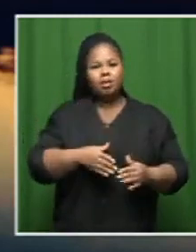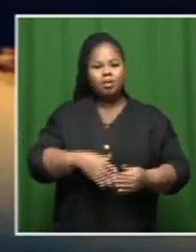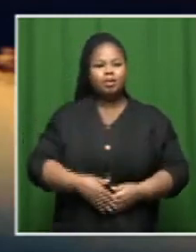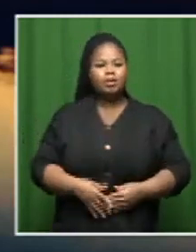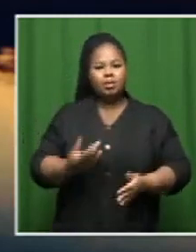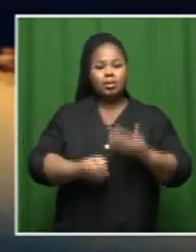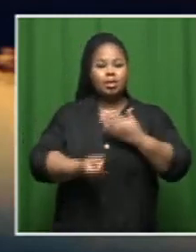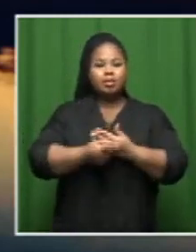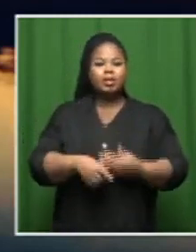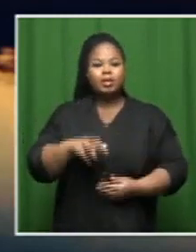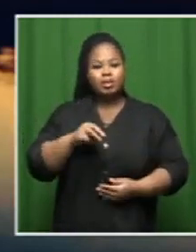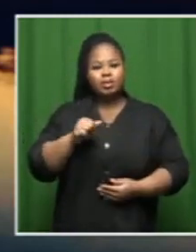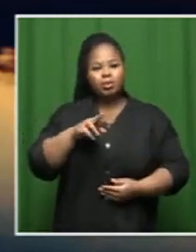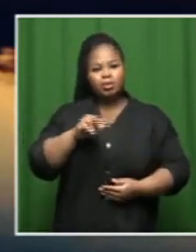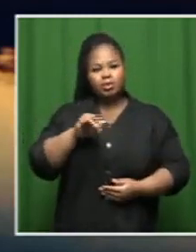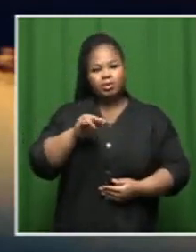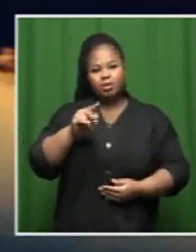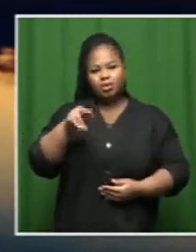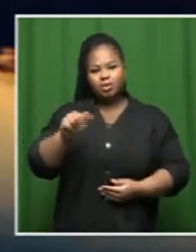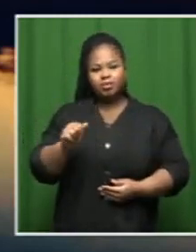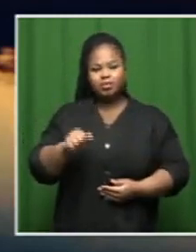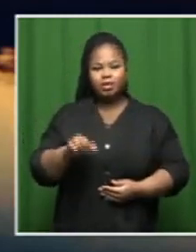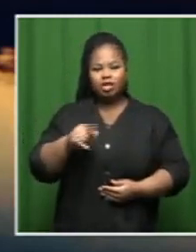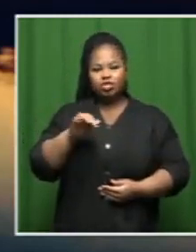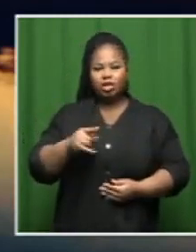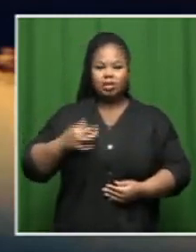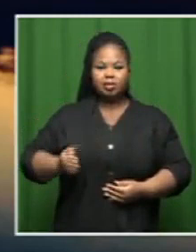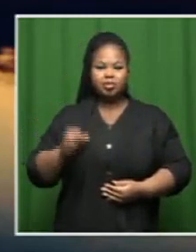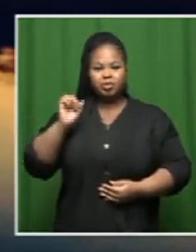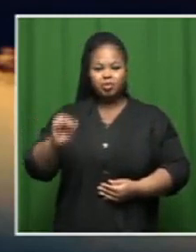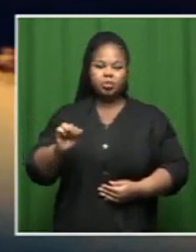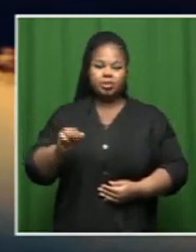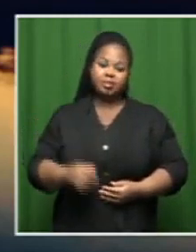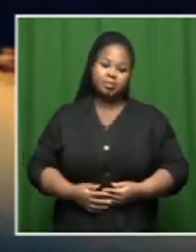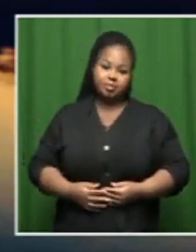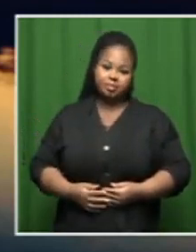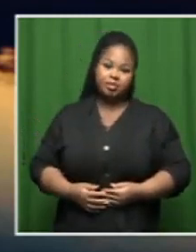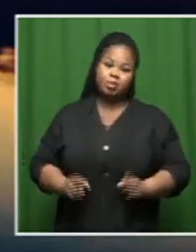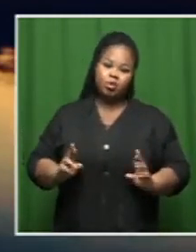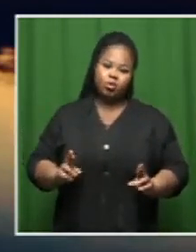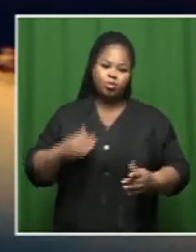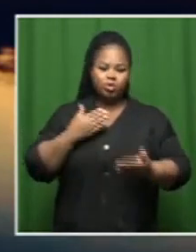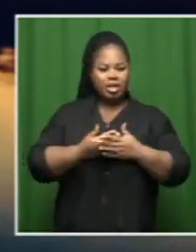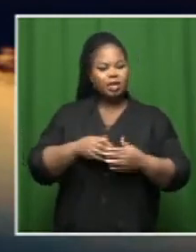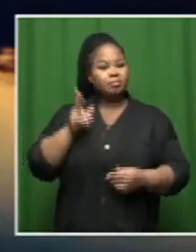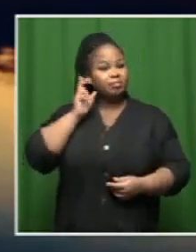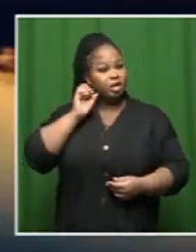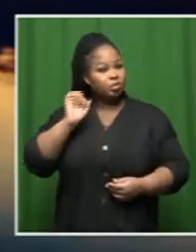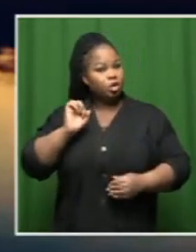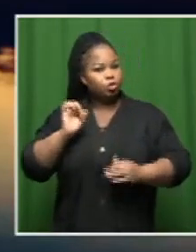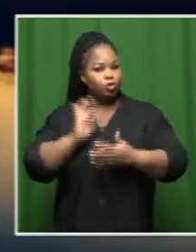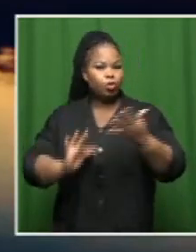in the Marikana Massacre. Hassan Fundi was her husband, and hopefully we'll be able to hear her